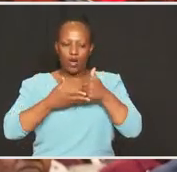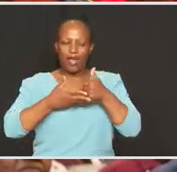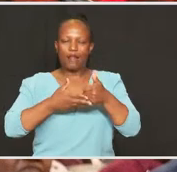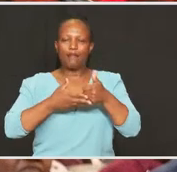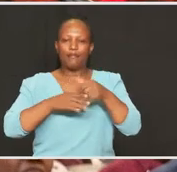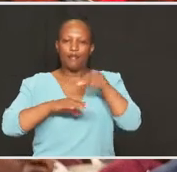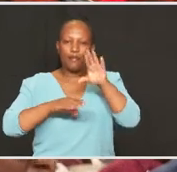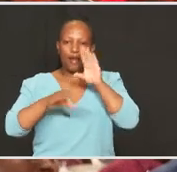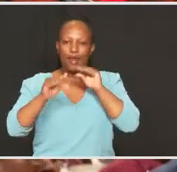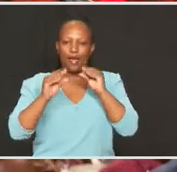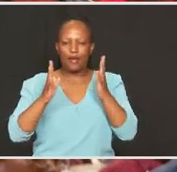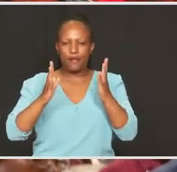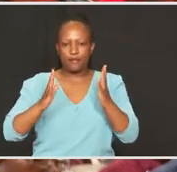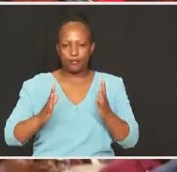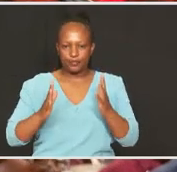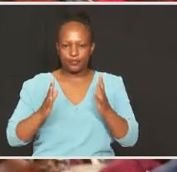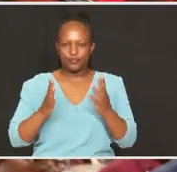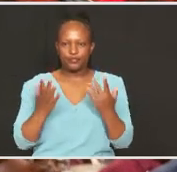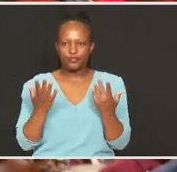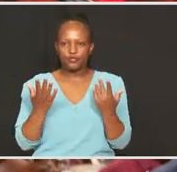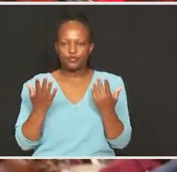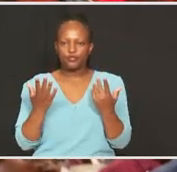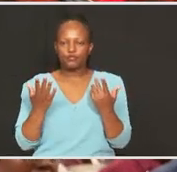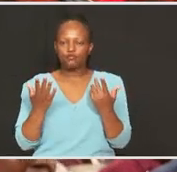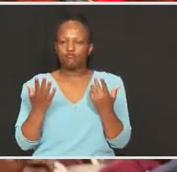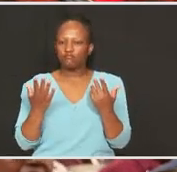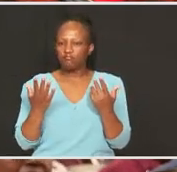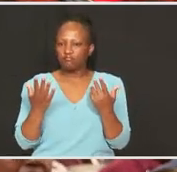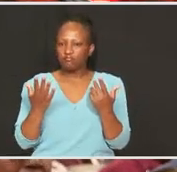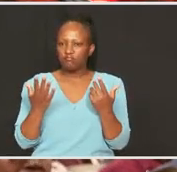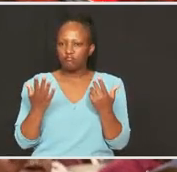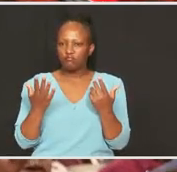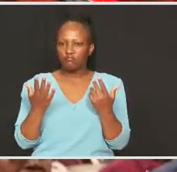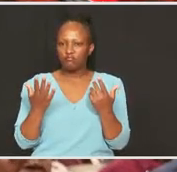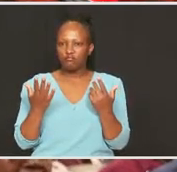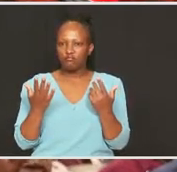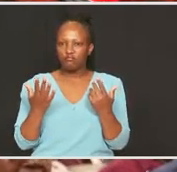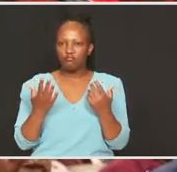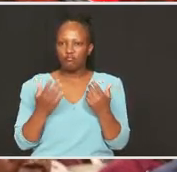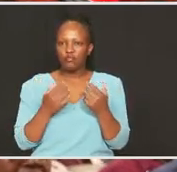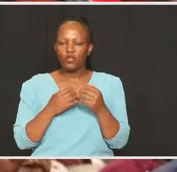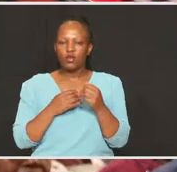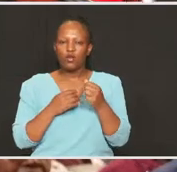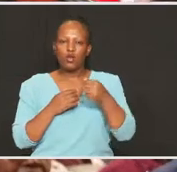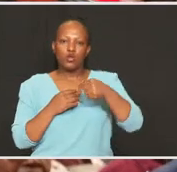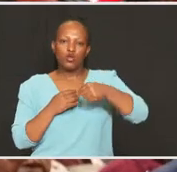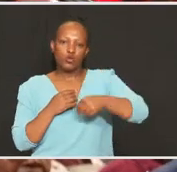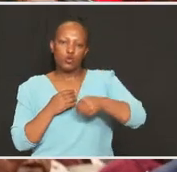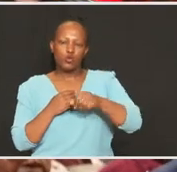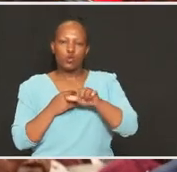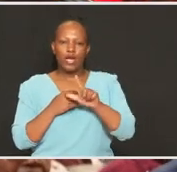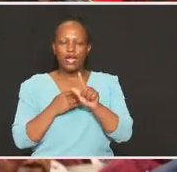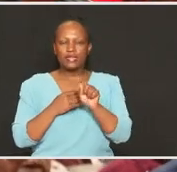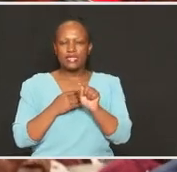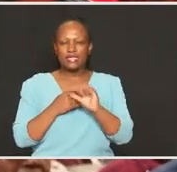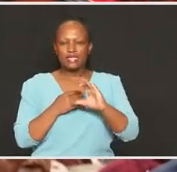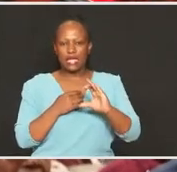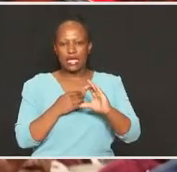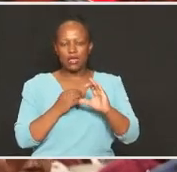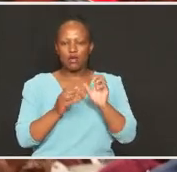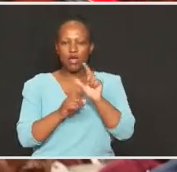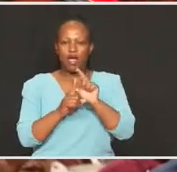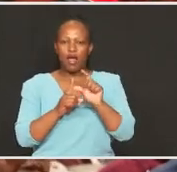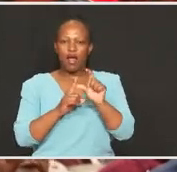in relation to the culture qltc the culture of learning and teaching